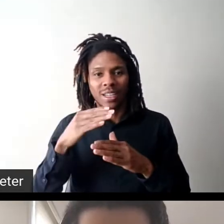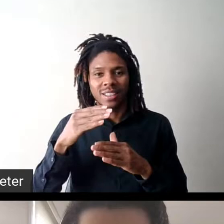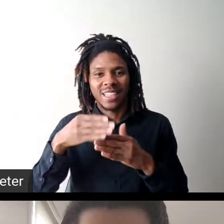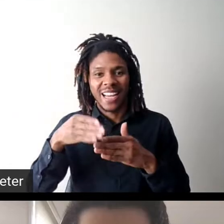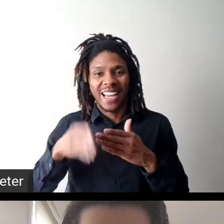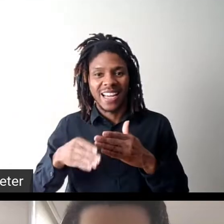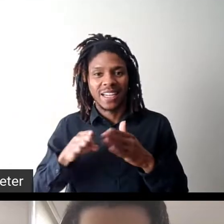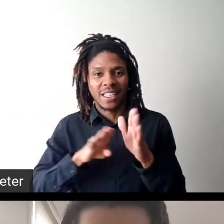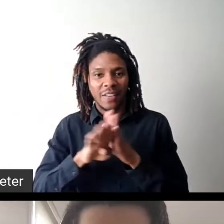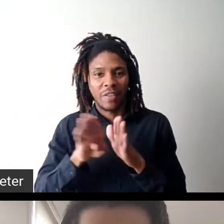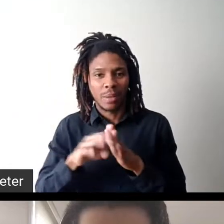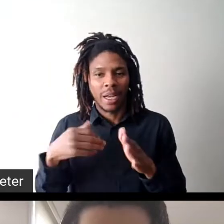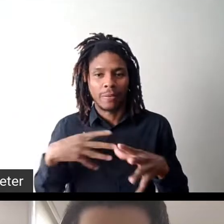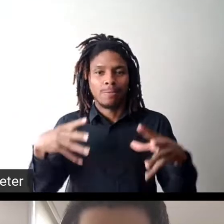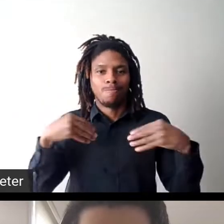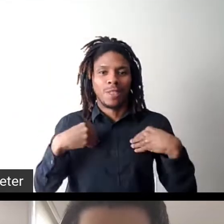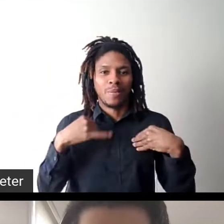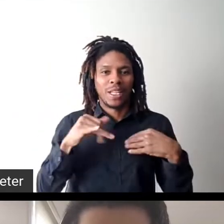for. Yeah.